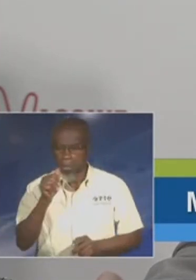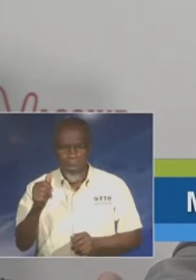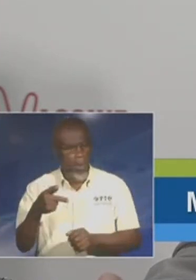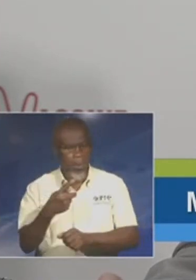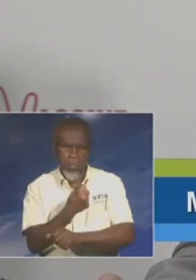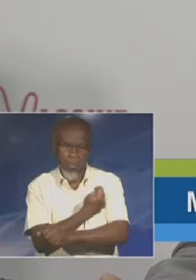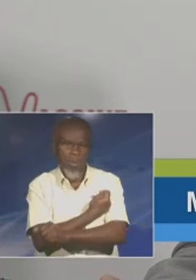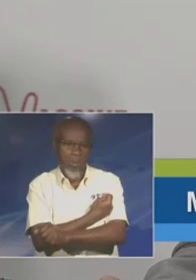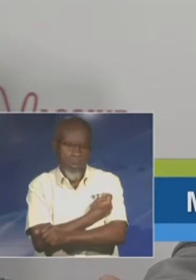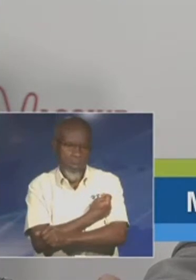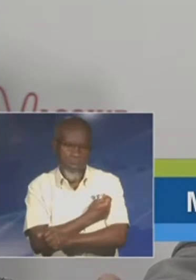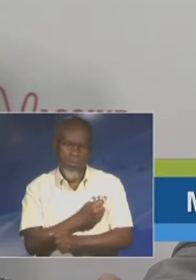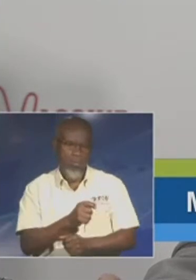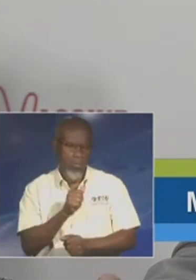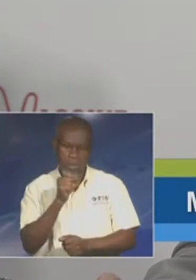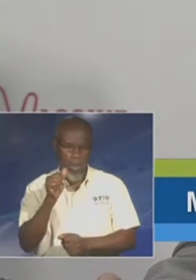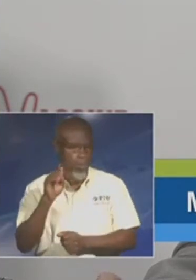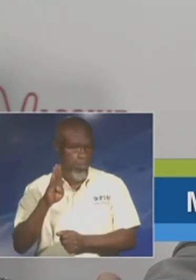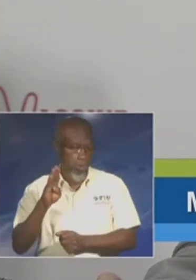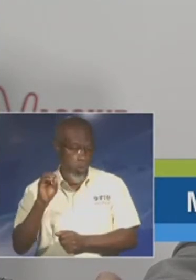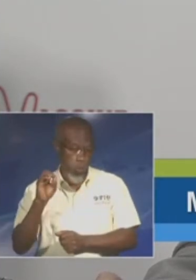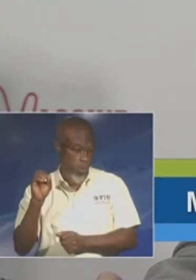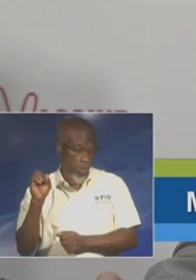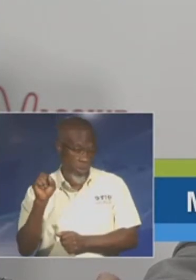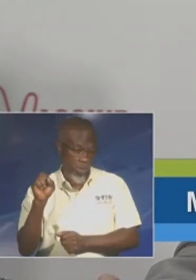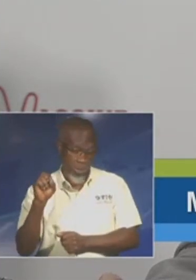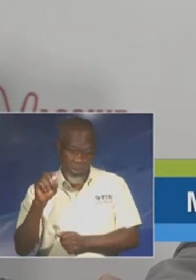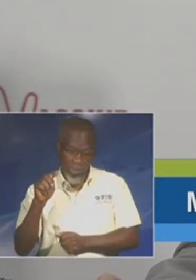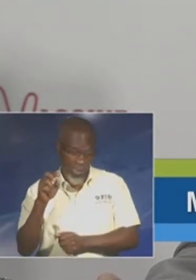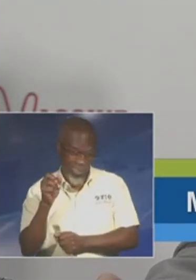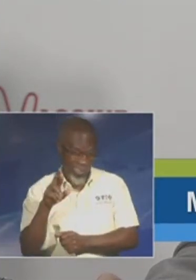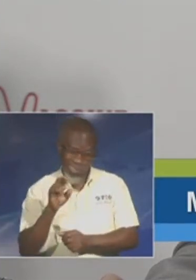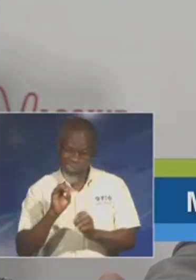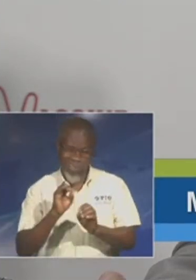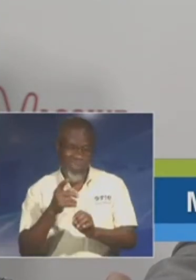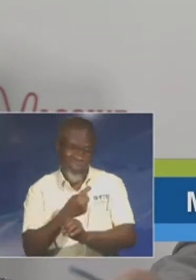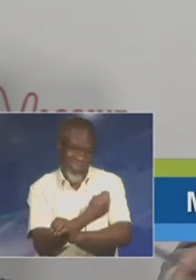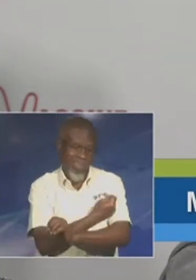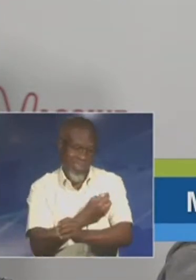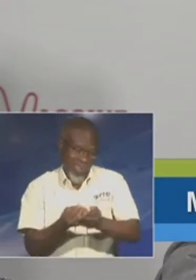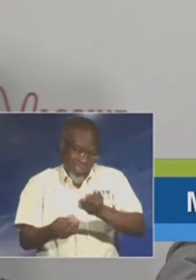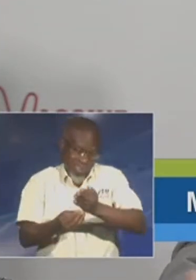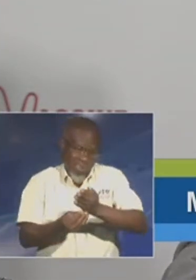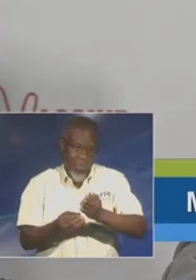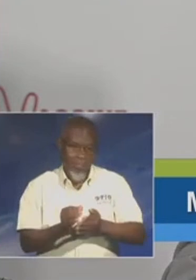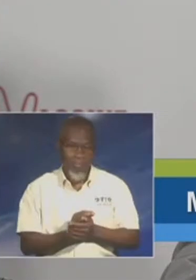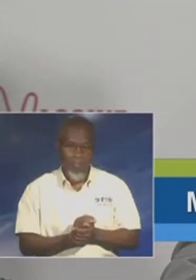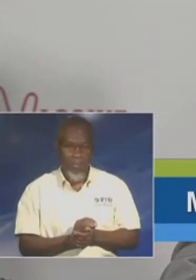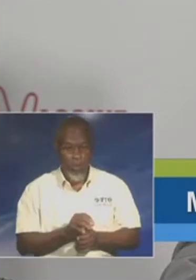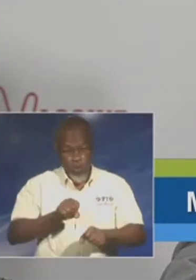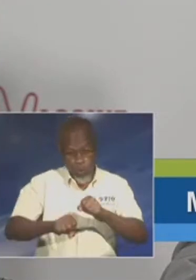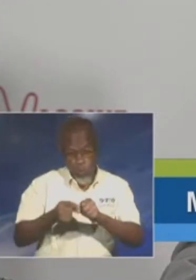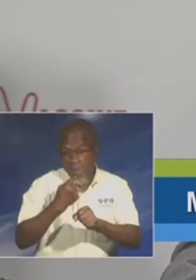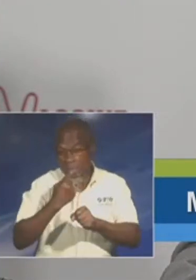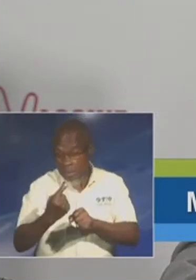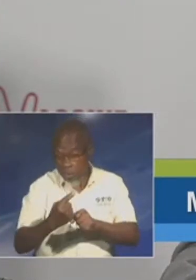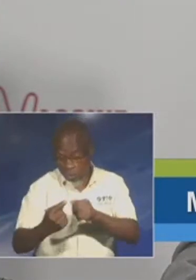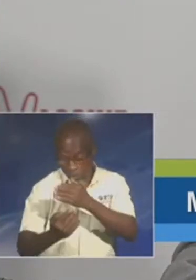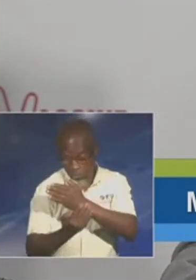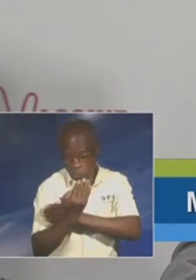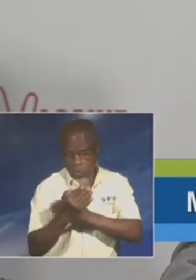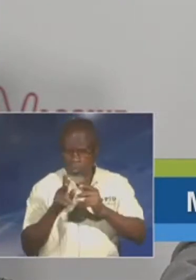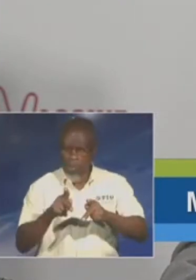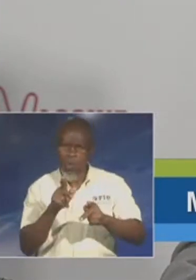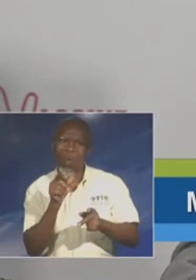passing away. So the message this morning is for those who are at particular